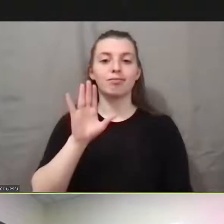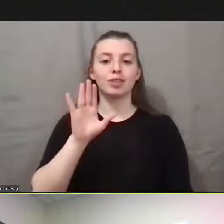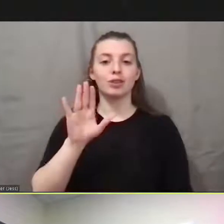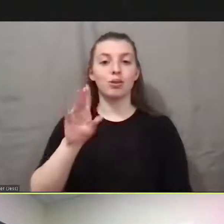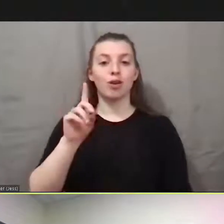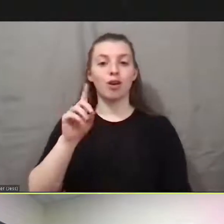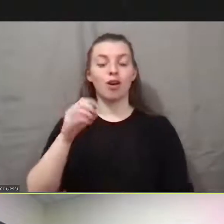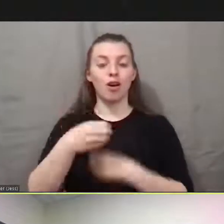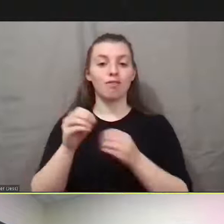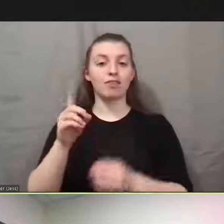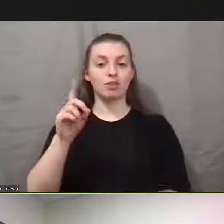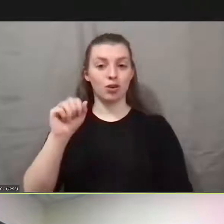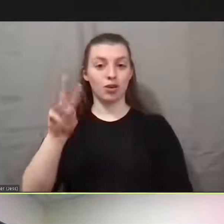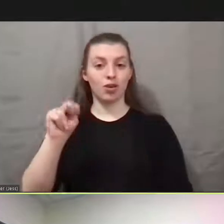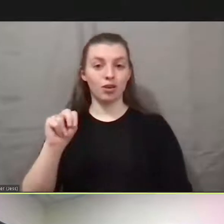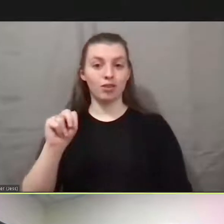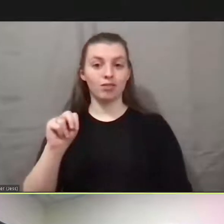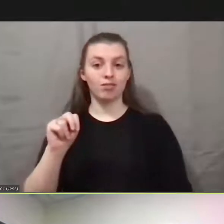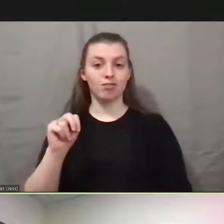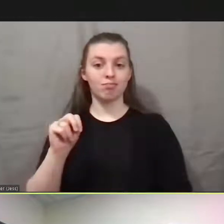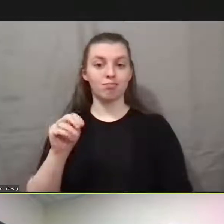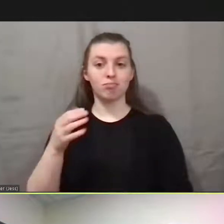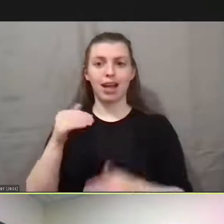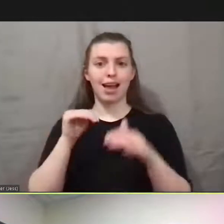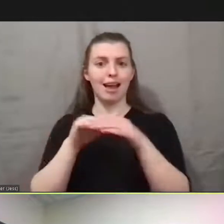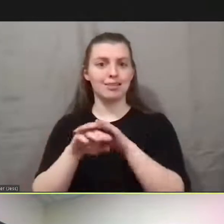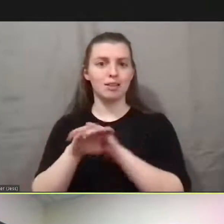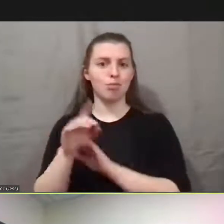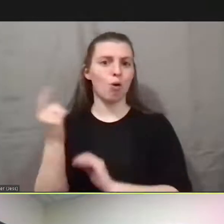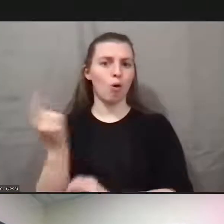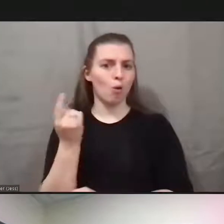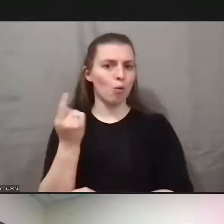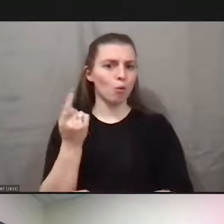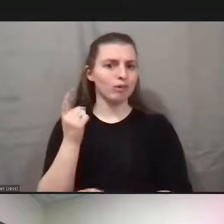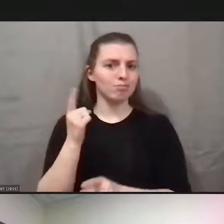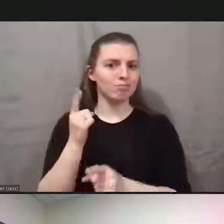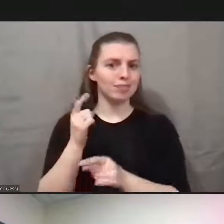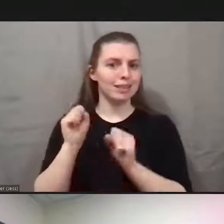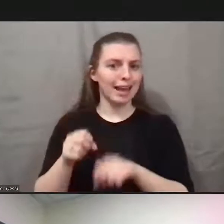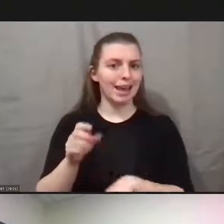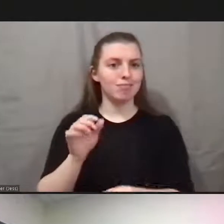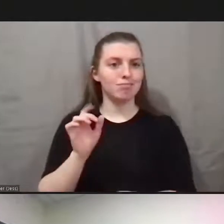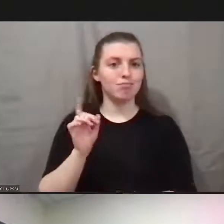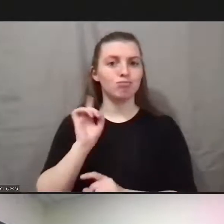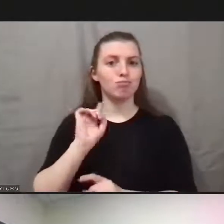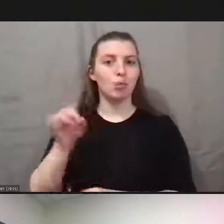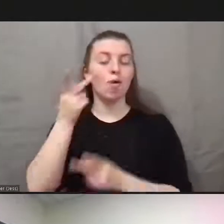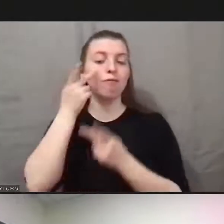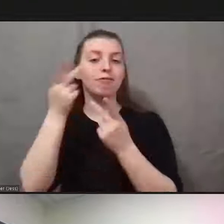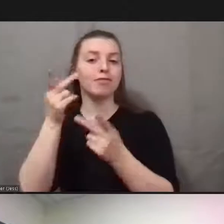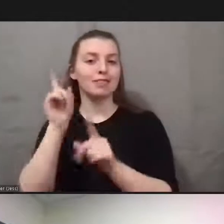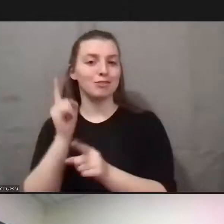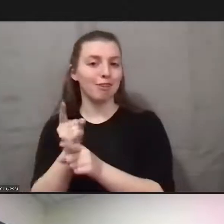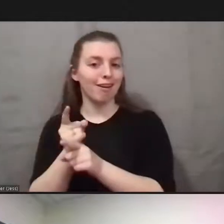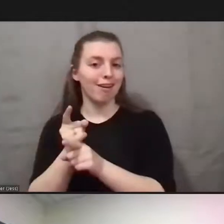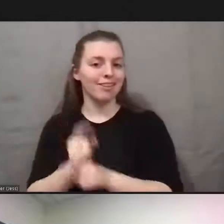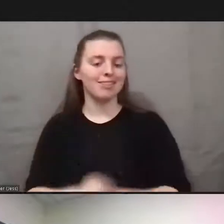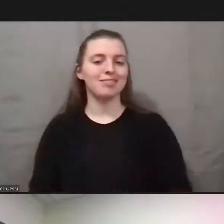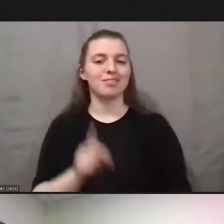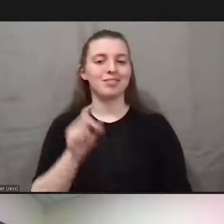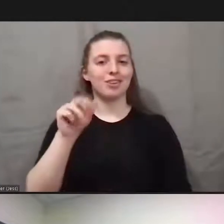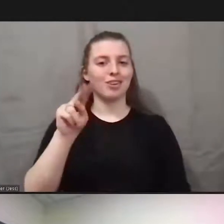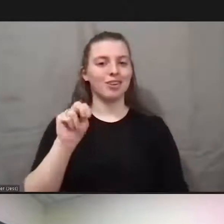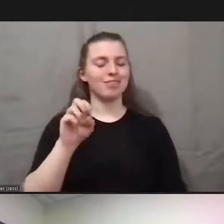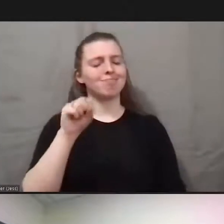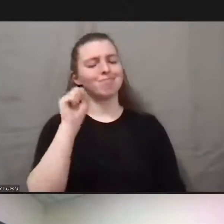Yes, that's right. The security guards aren't doing their job today. I think that's okay. That's all right. Well, listen,